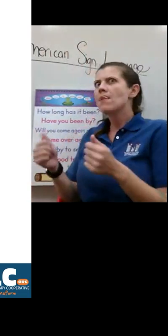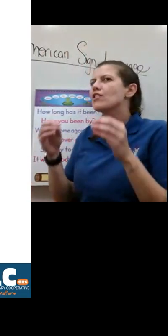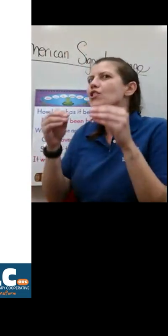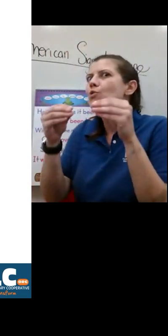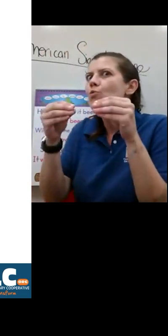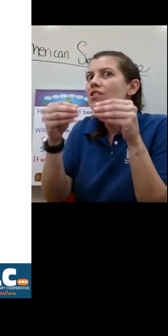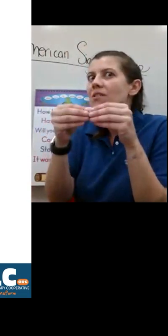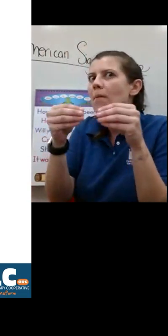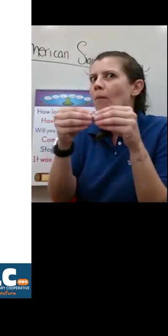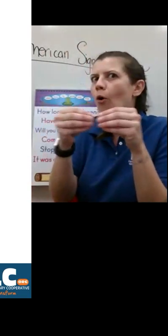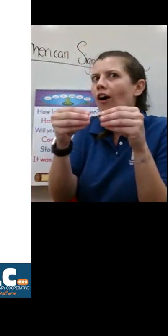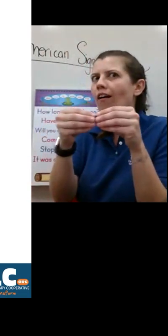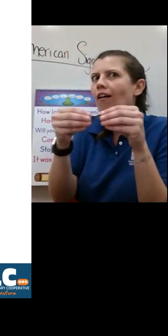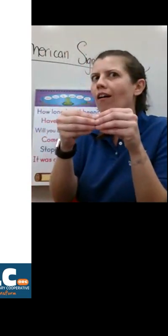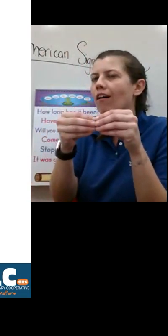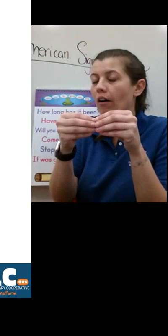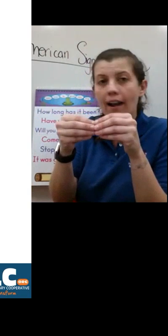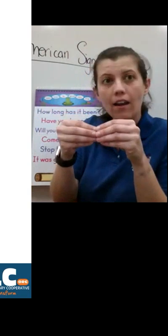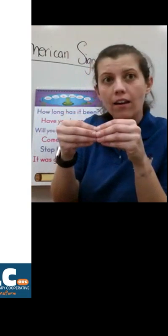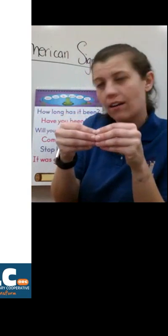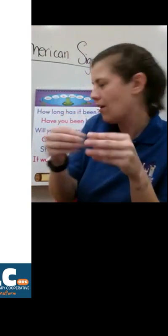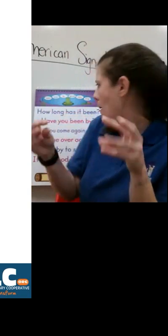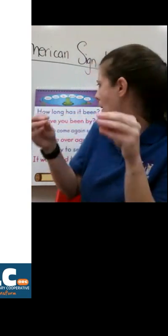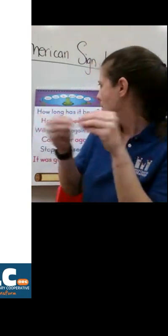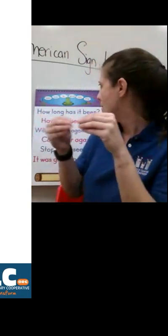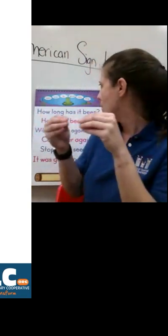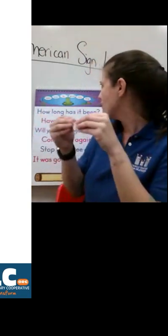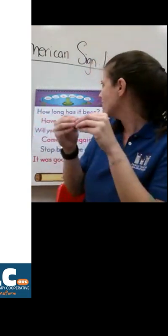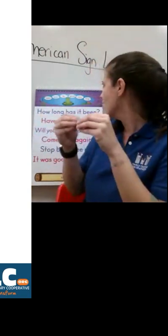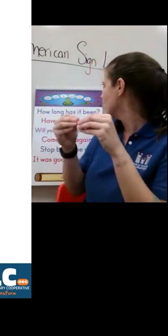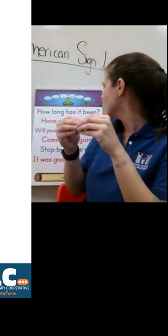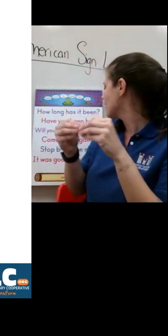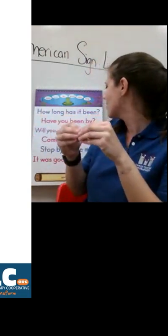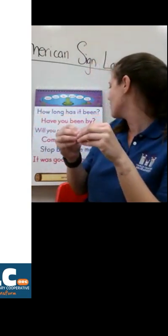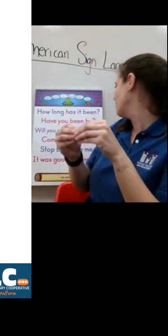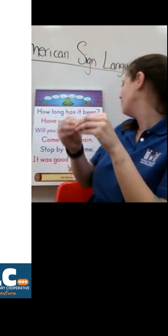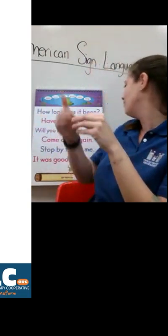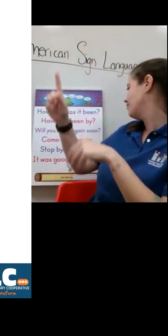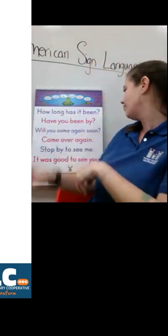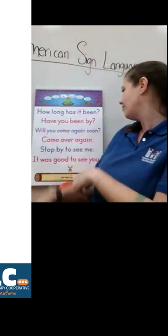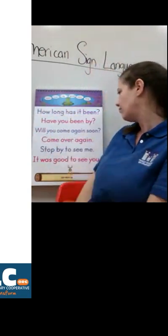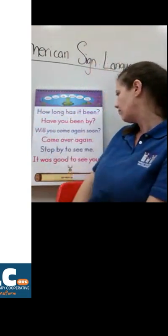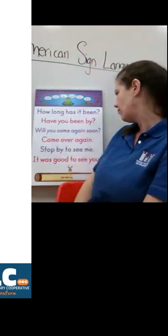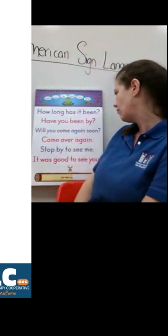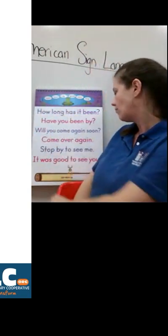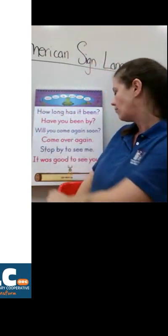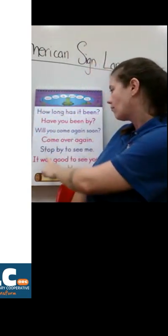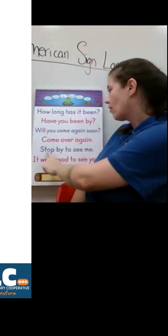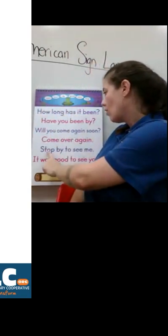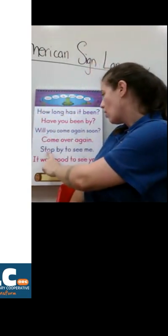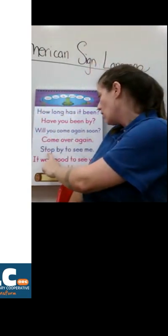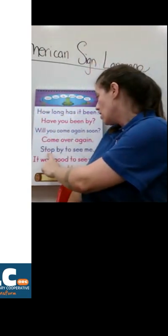So let's do some more. Okay? More songs.